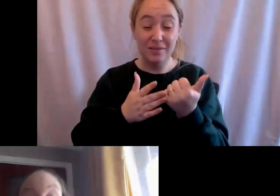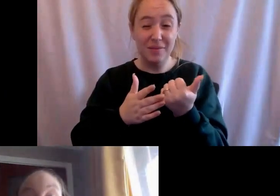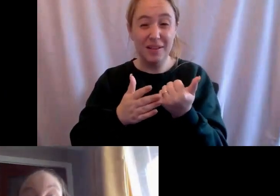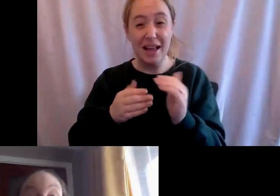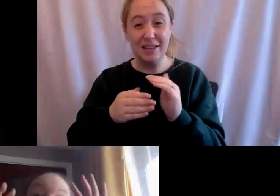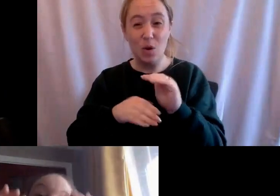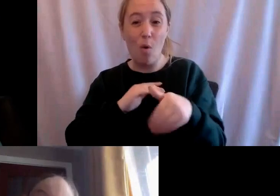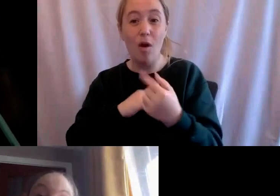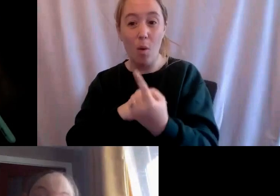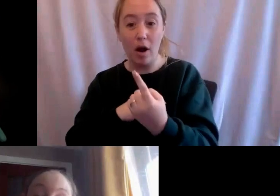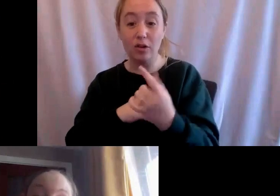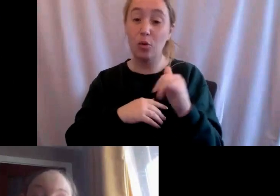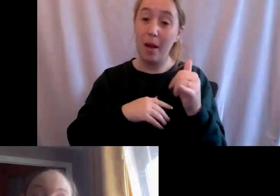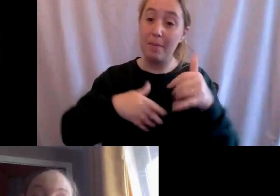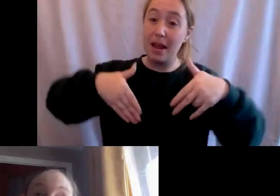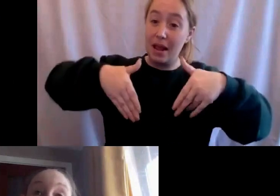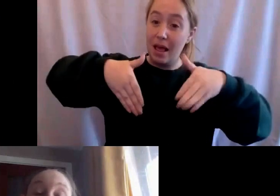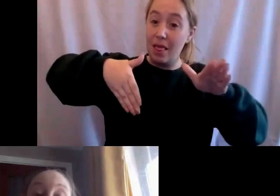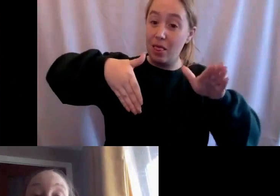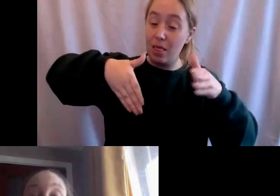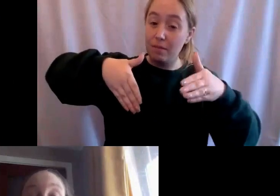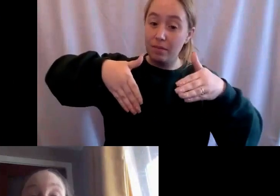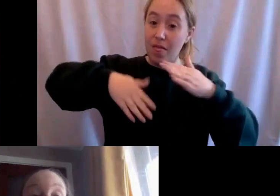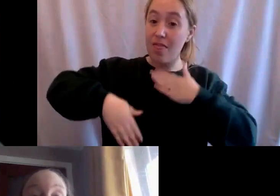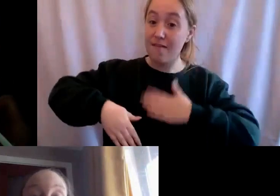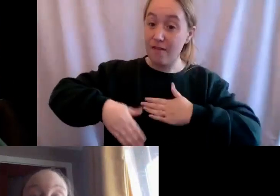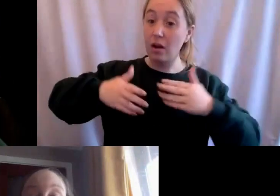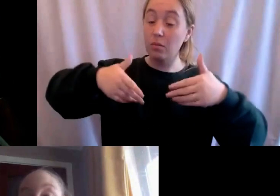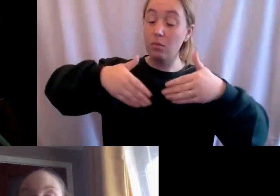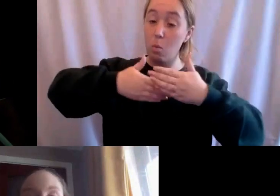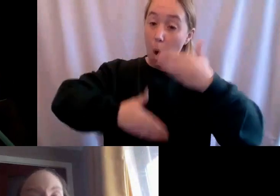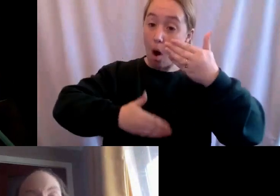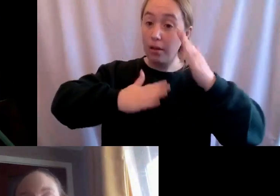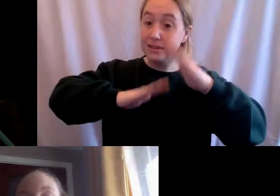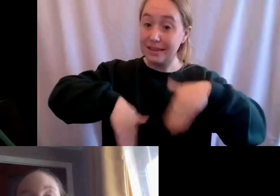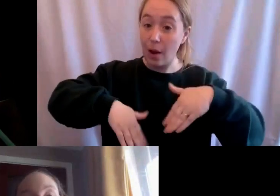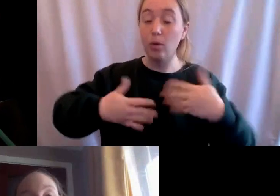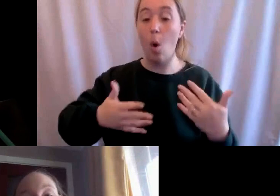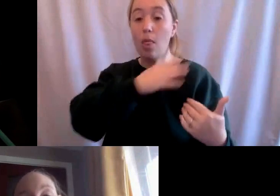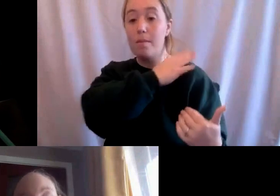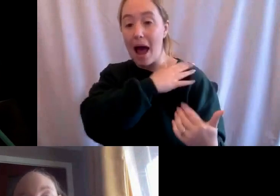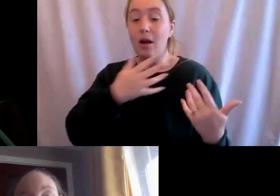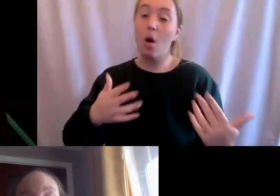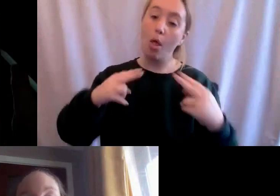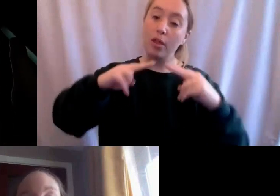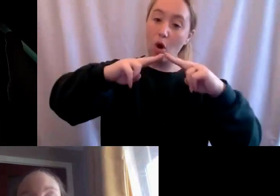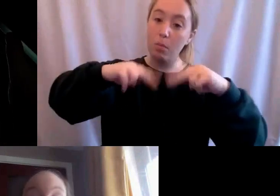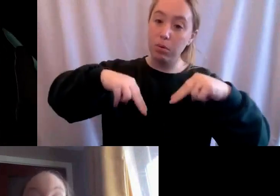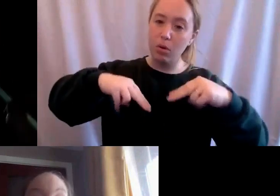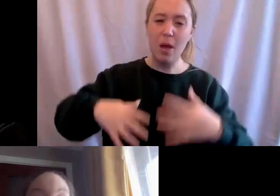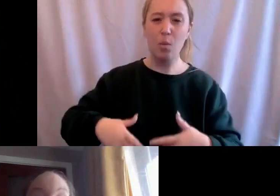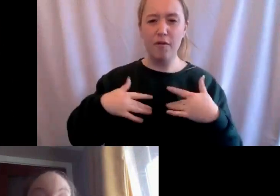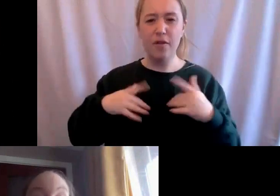back wall might be down, or all three might be down. And patients will talk about a feeling of heaviness, a dragging